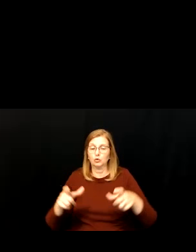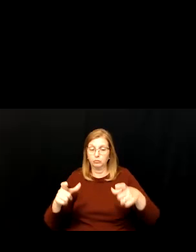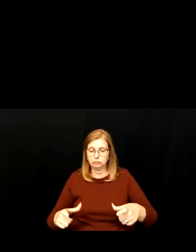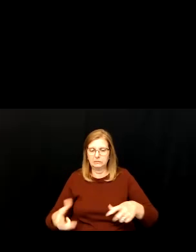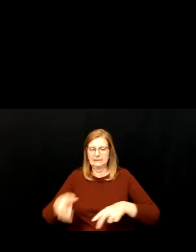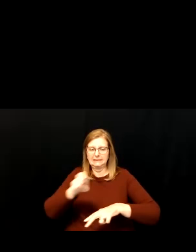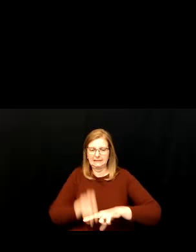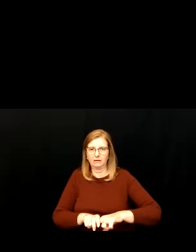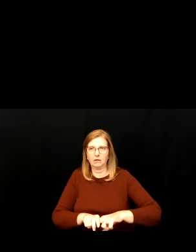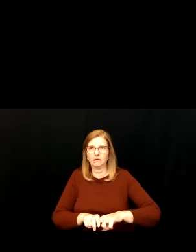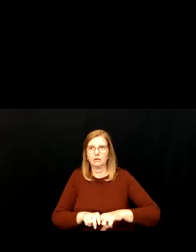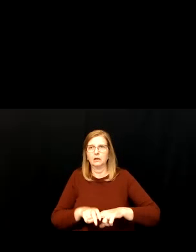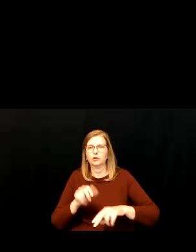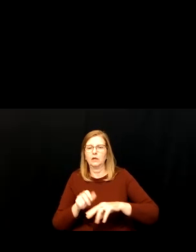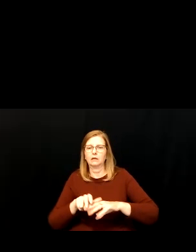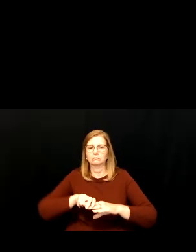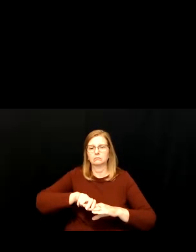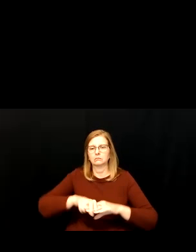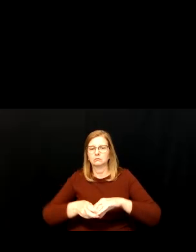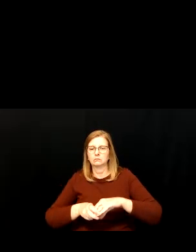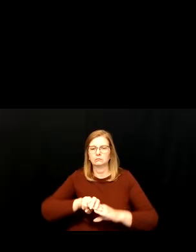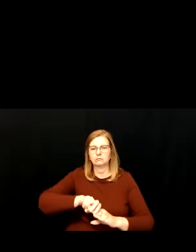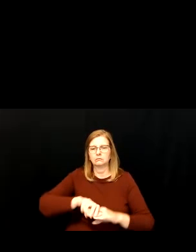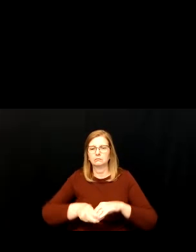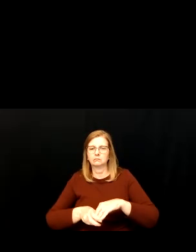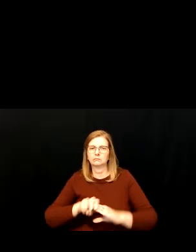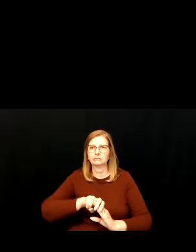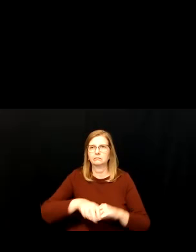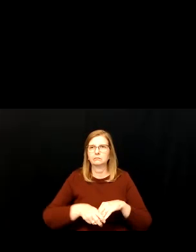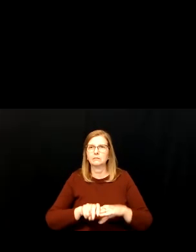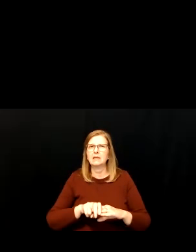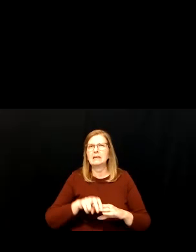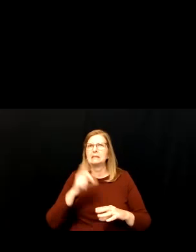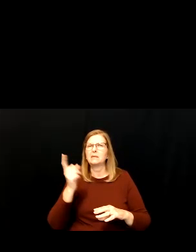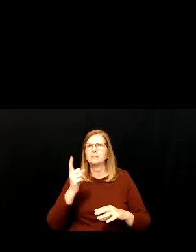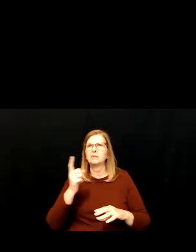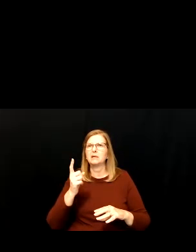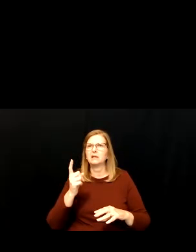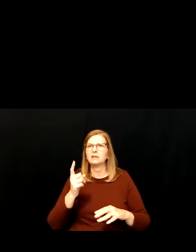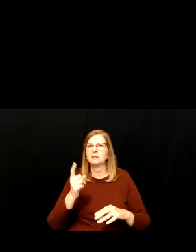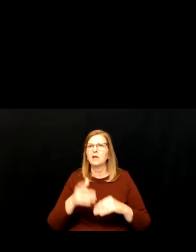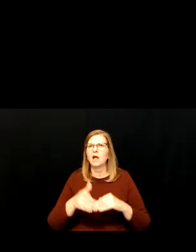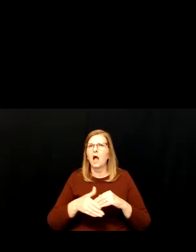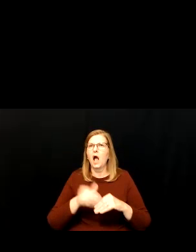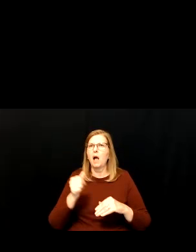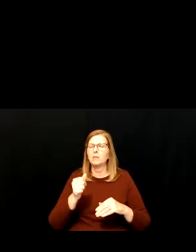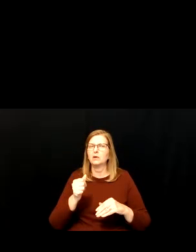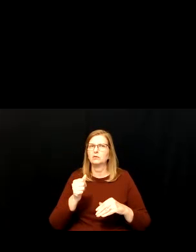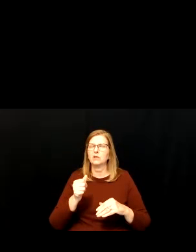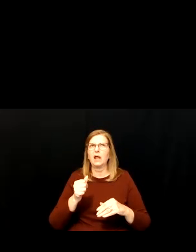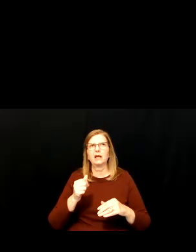and that you can rock and get some type of almost vestibular feedback from